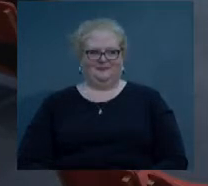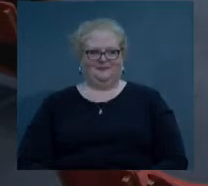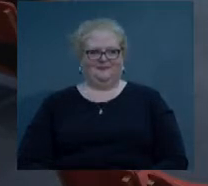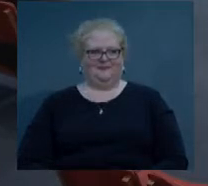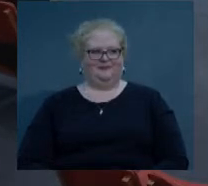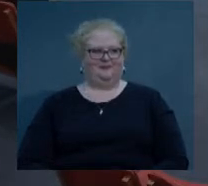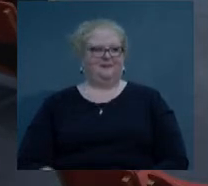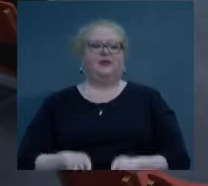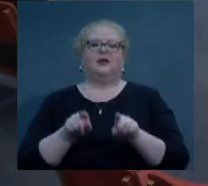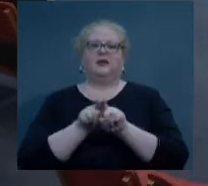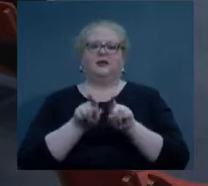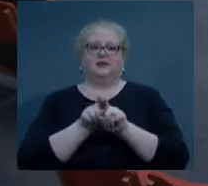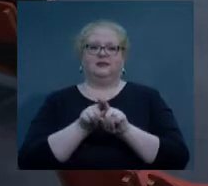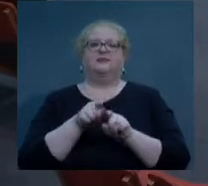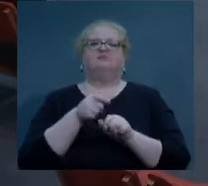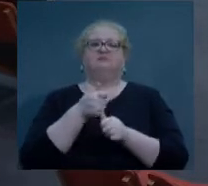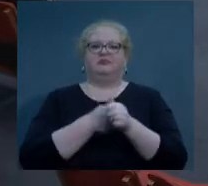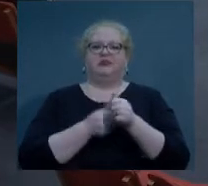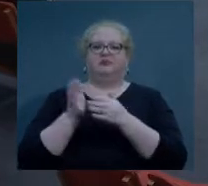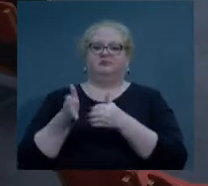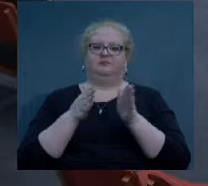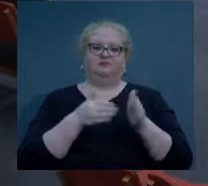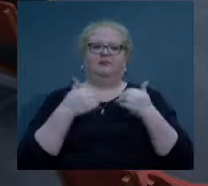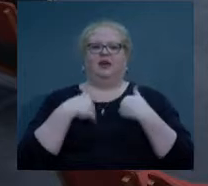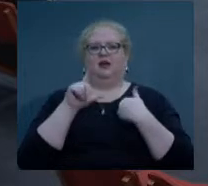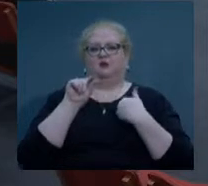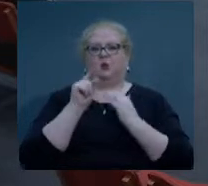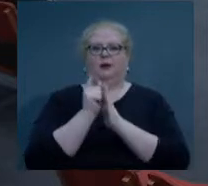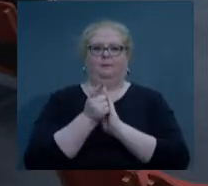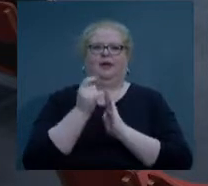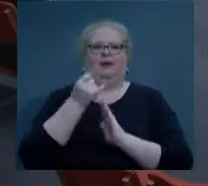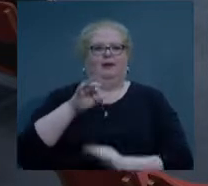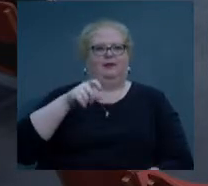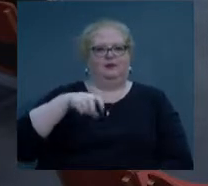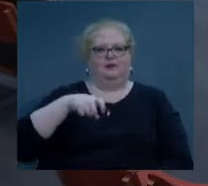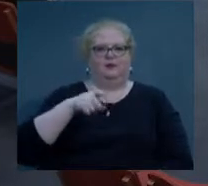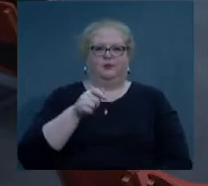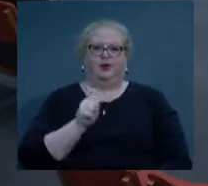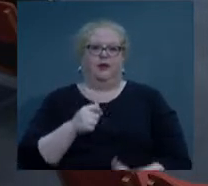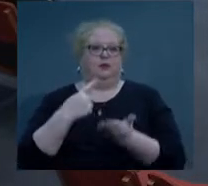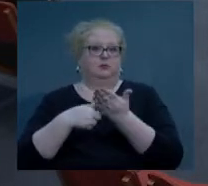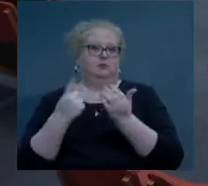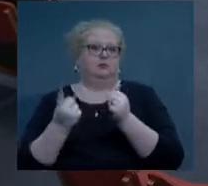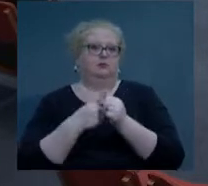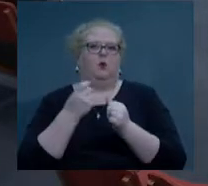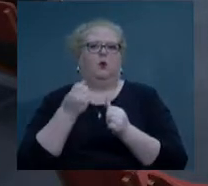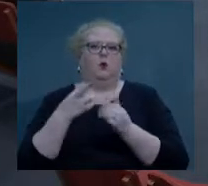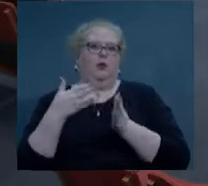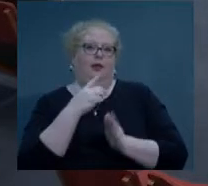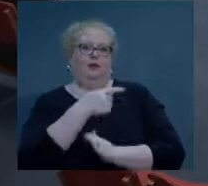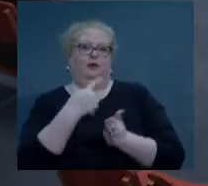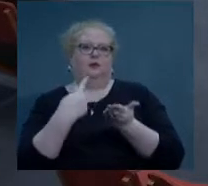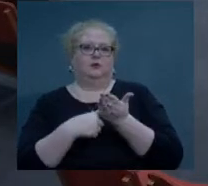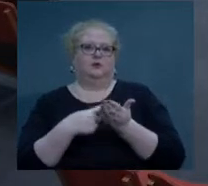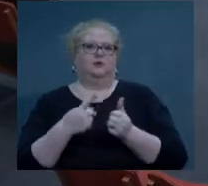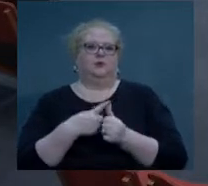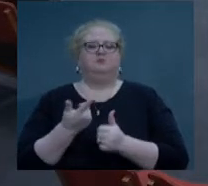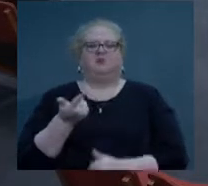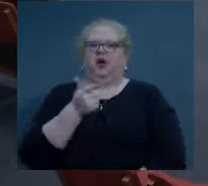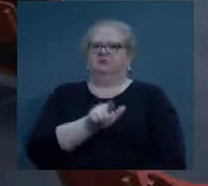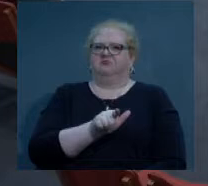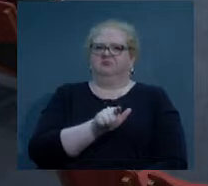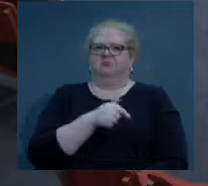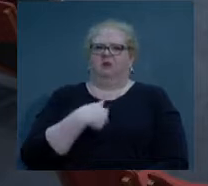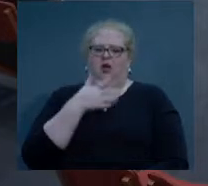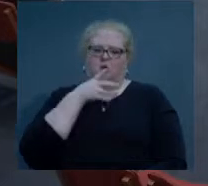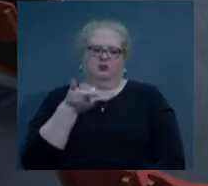Same thing you had before. Each side has 20 minutes if you need it. You can talk first, or you can let them talk. I can defer.